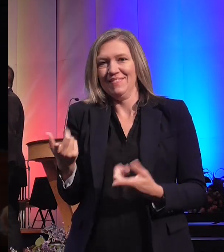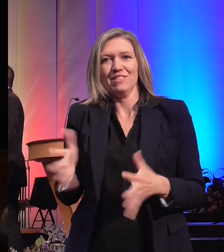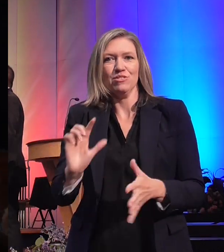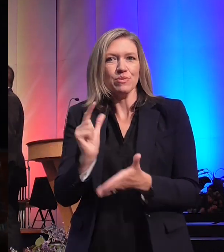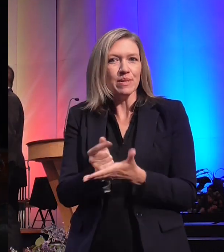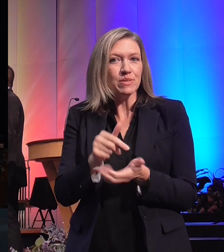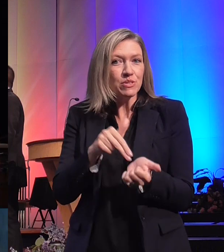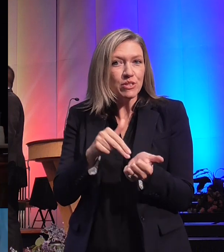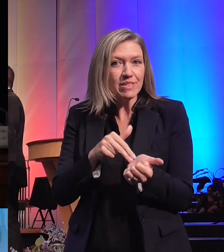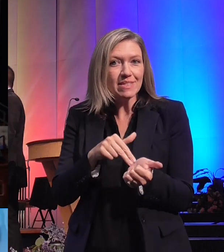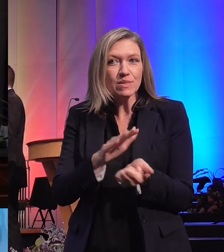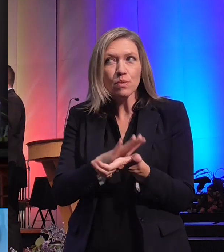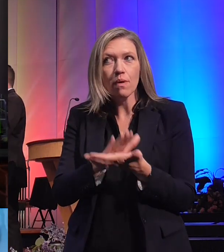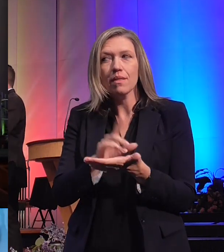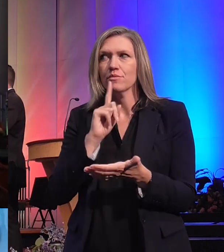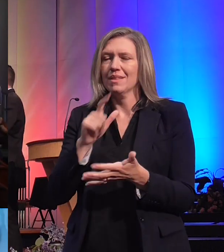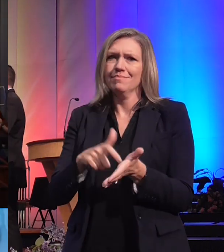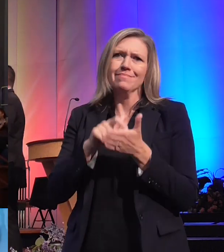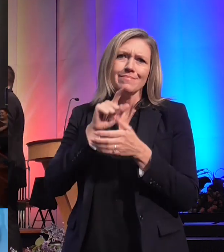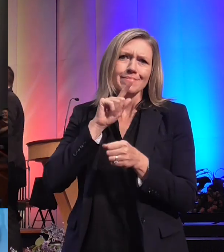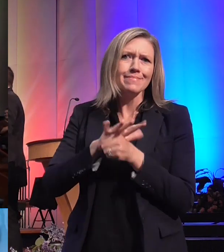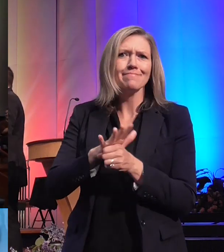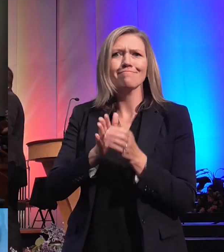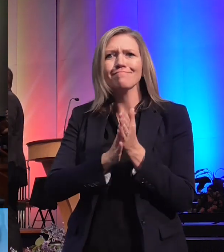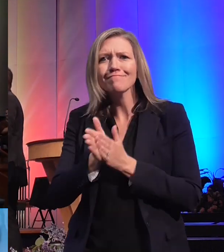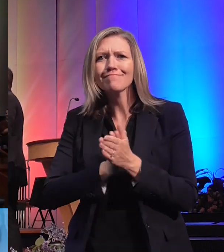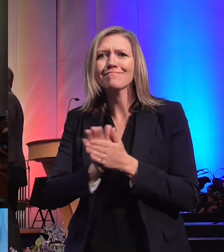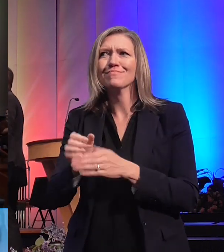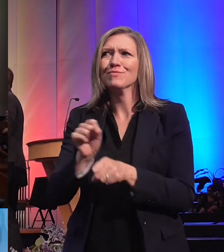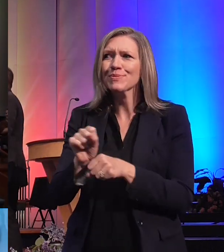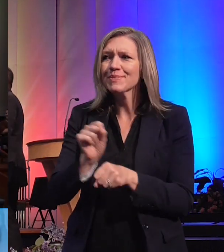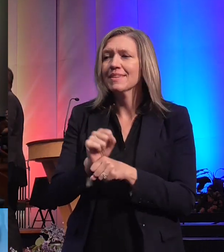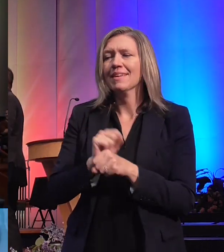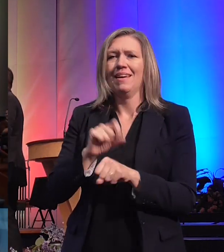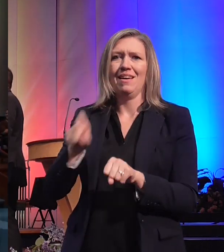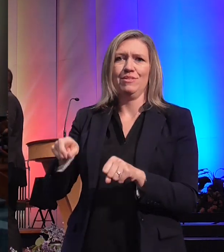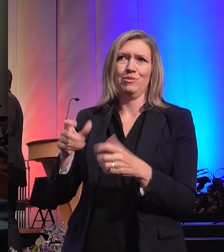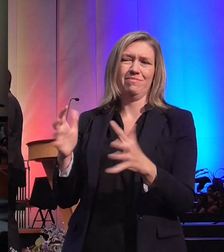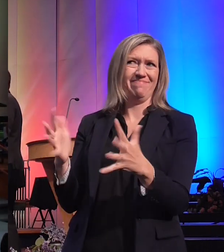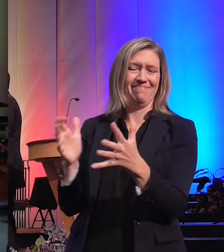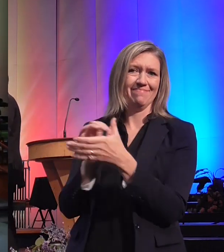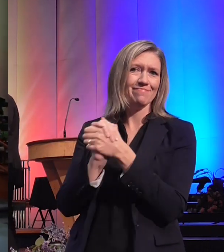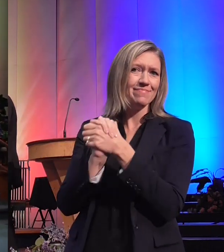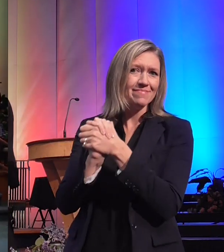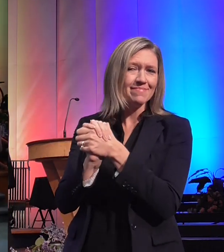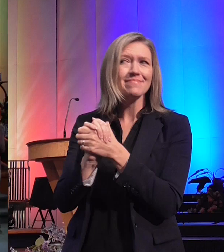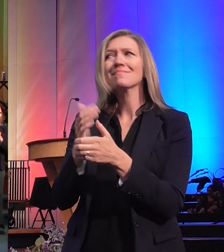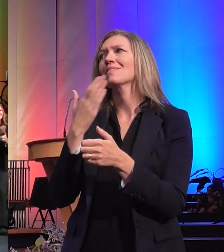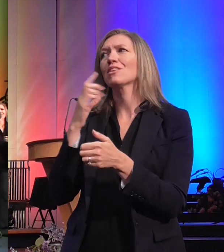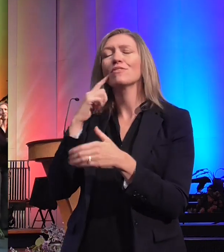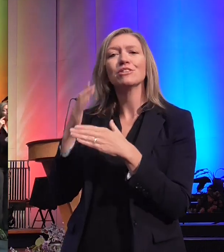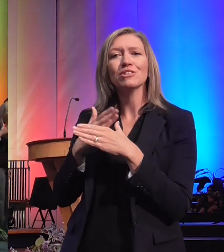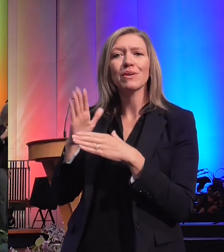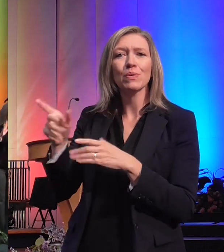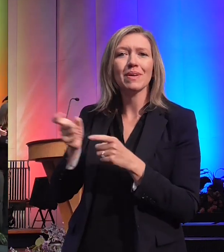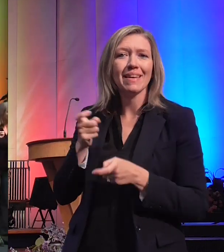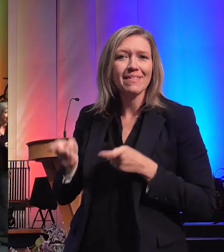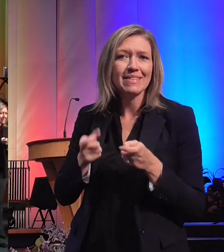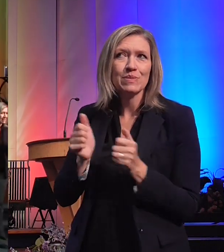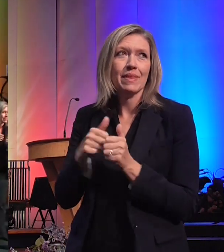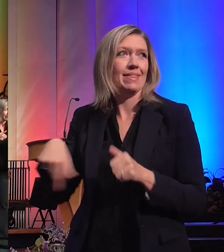and that takes such commitment and dedication that we want to not let that pass us by. Congratulations, and thank you for sharing your gifts with